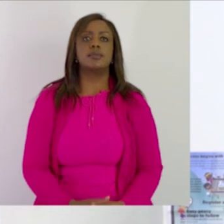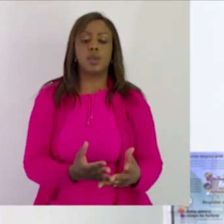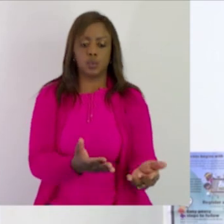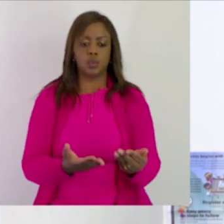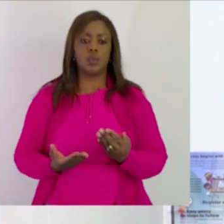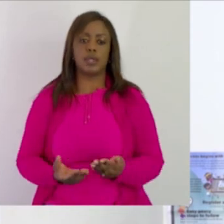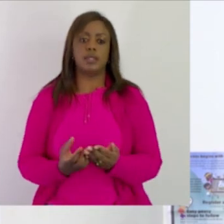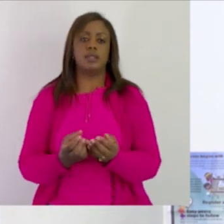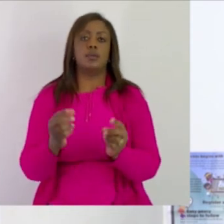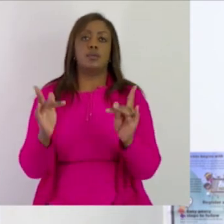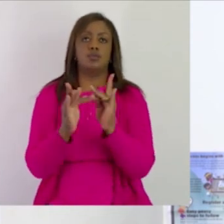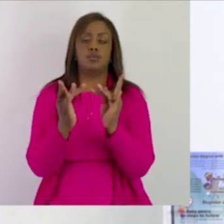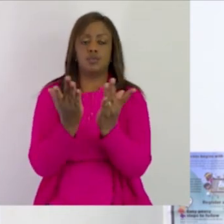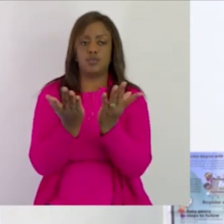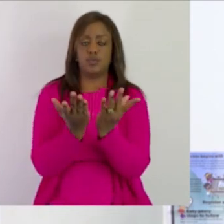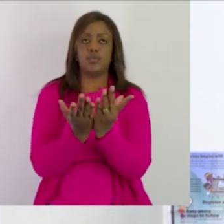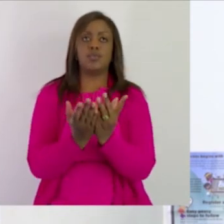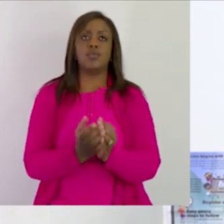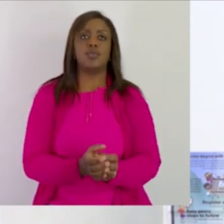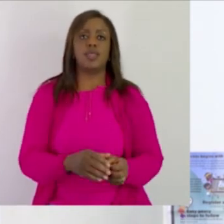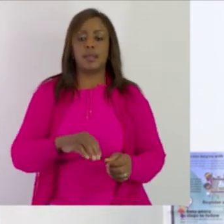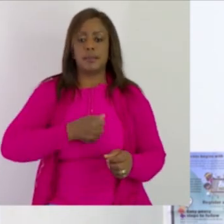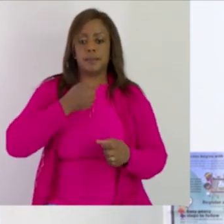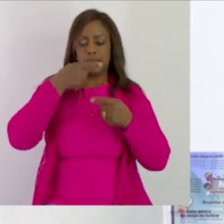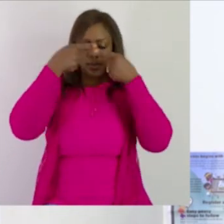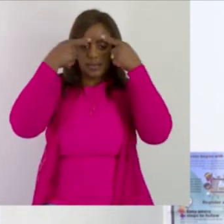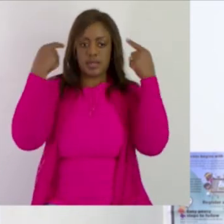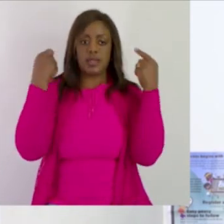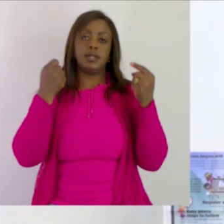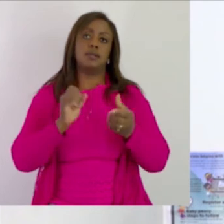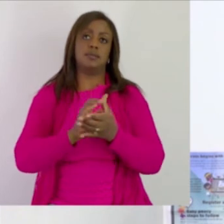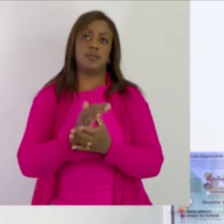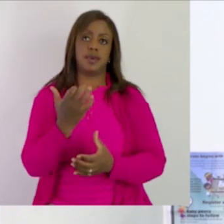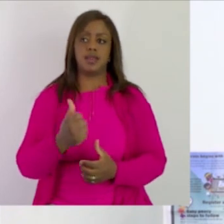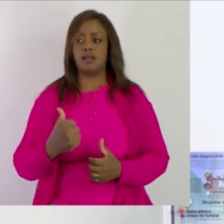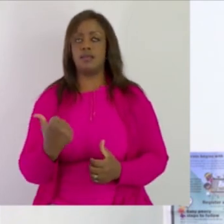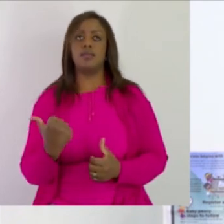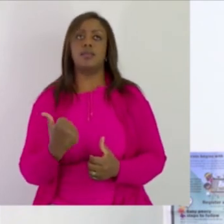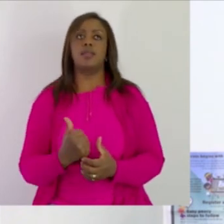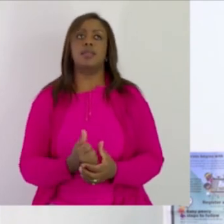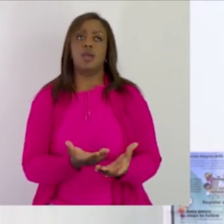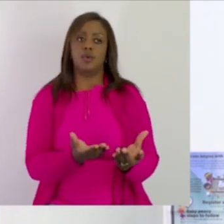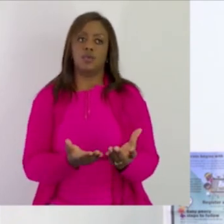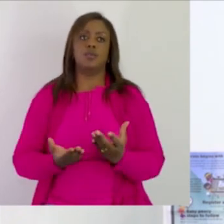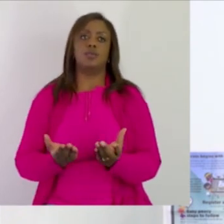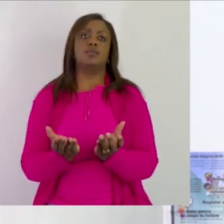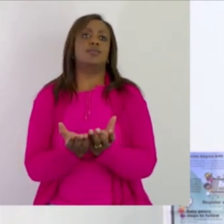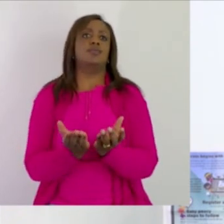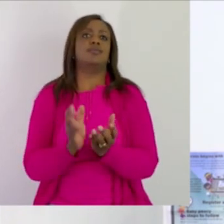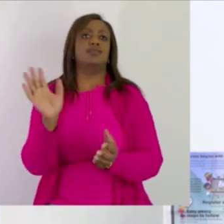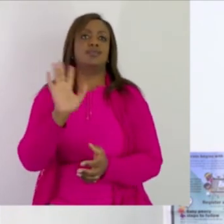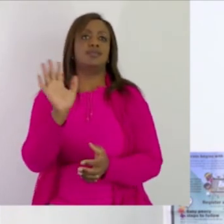Welcome to MyZone Online School. My name is Mr. Masia, and now let us also say hello to